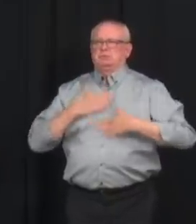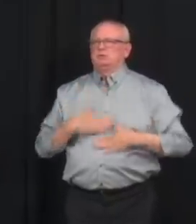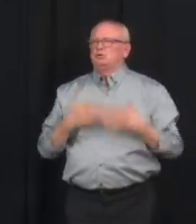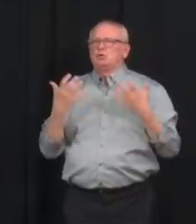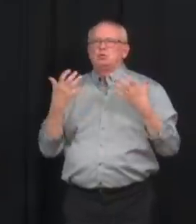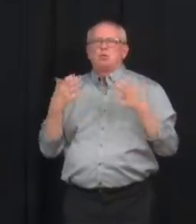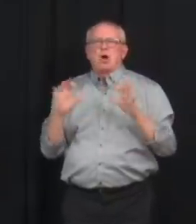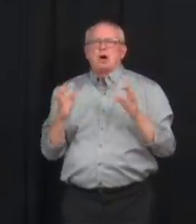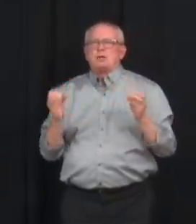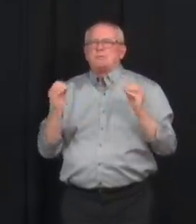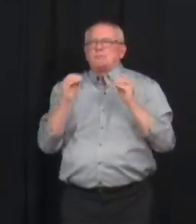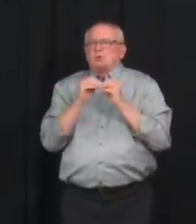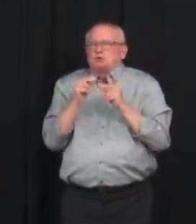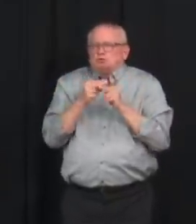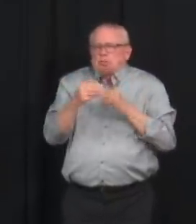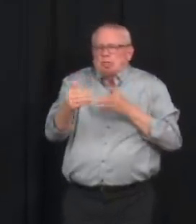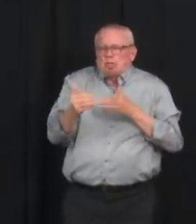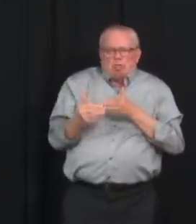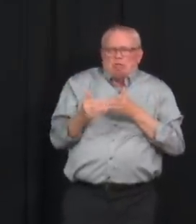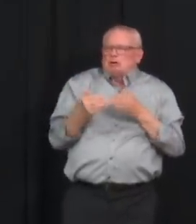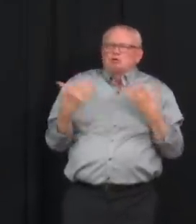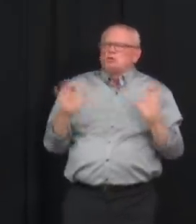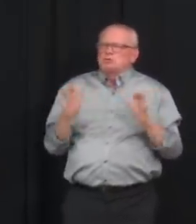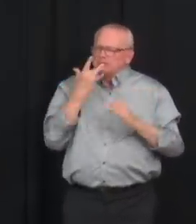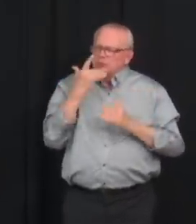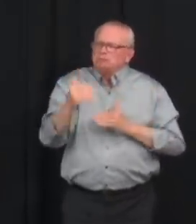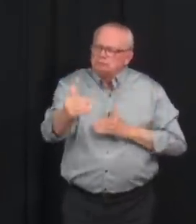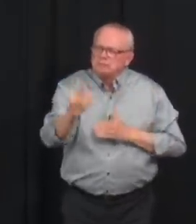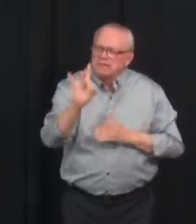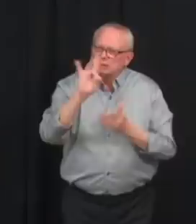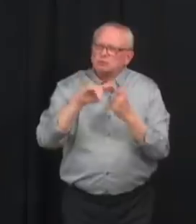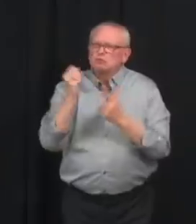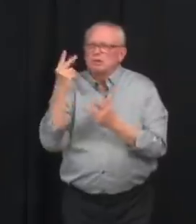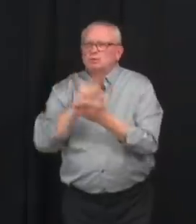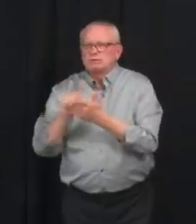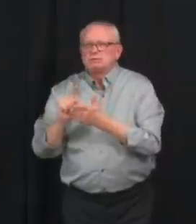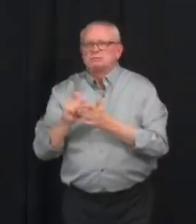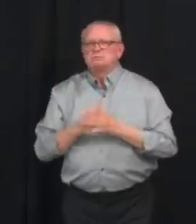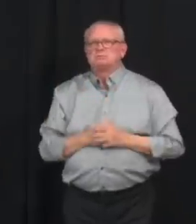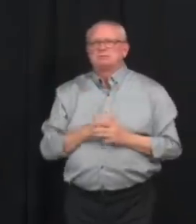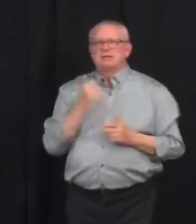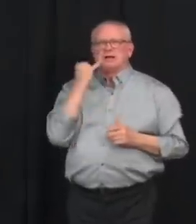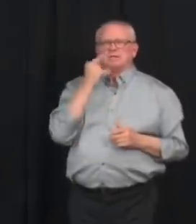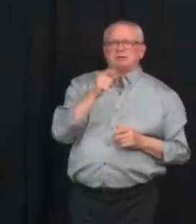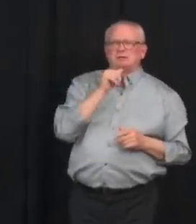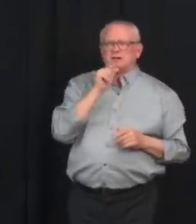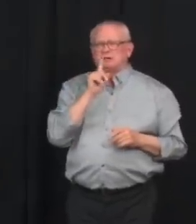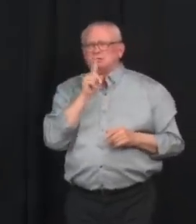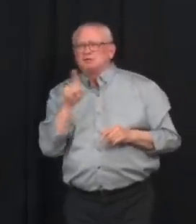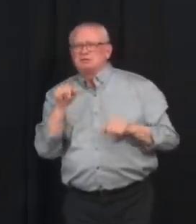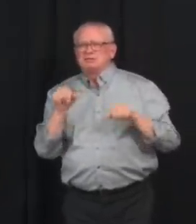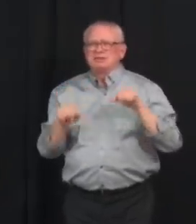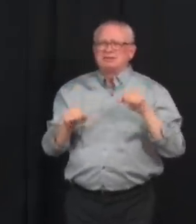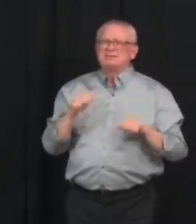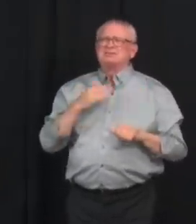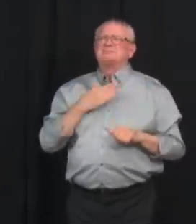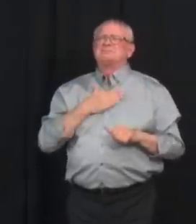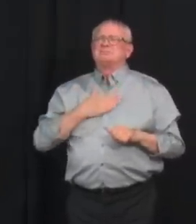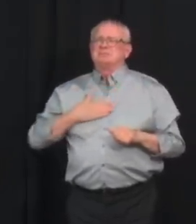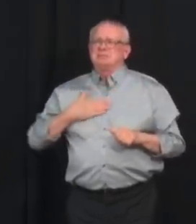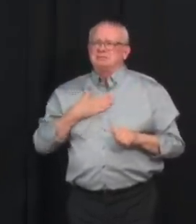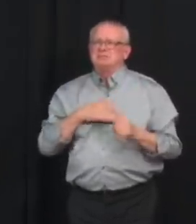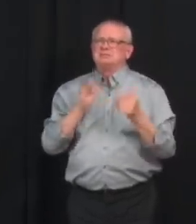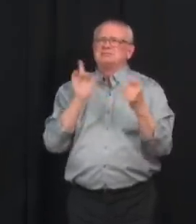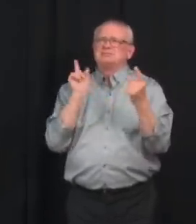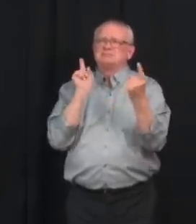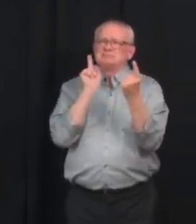that. If you're not sure what option is best for you, please consider talking to a healthcare professional. We've also put information on